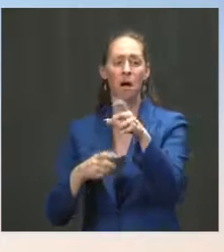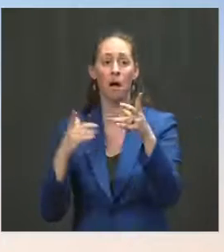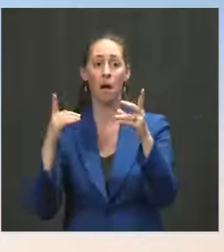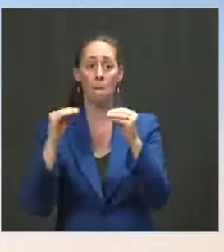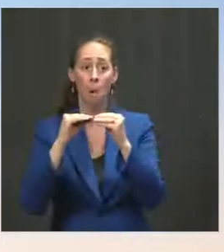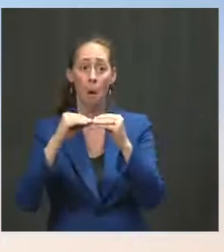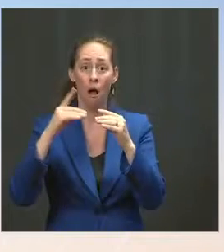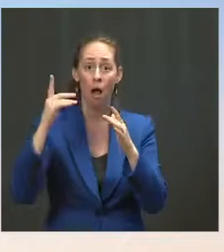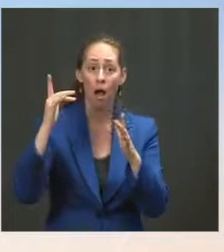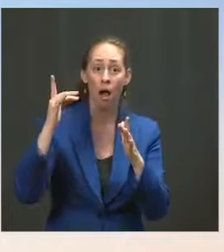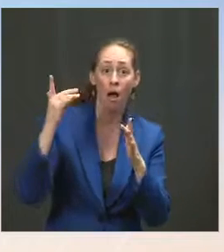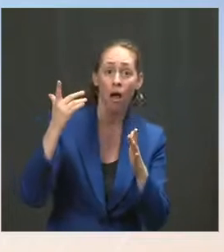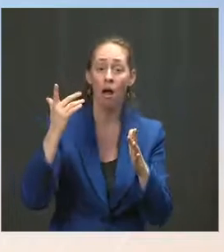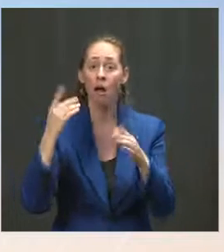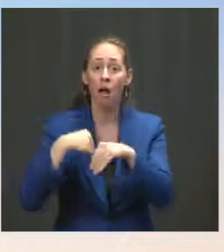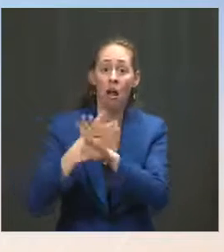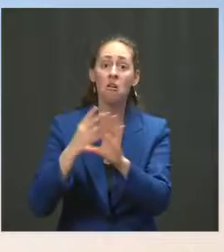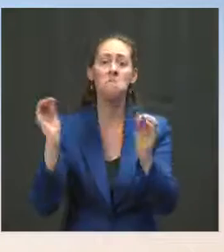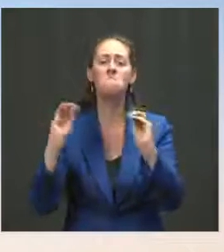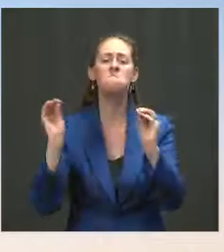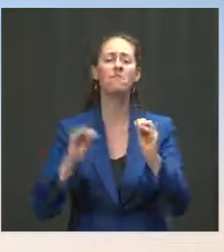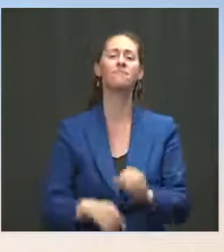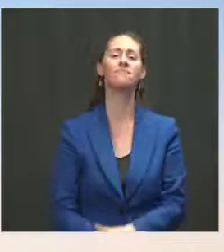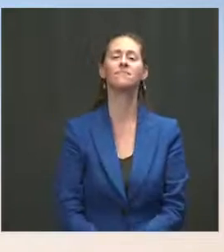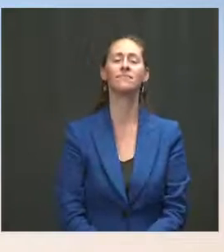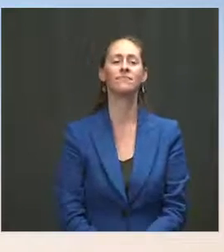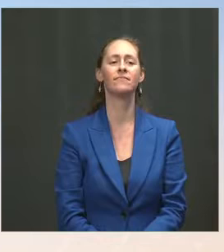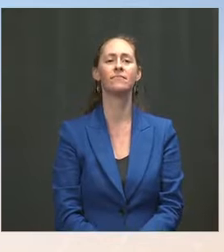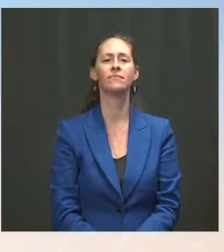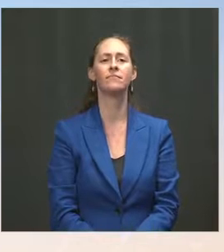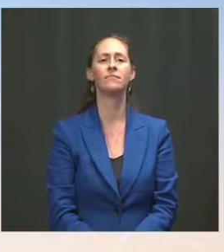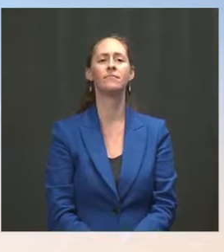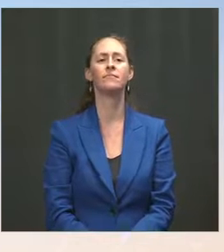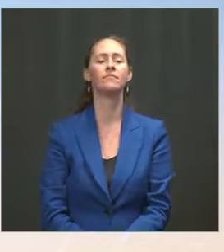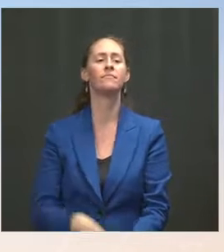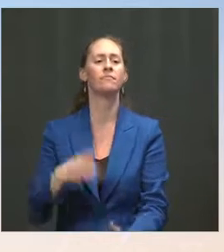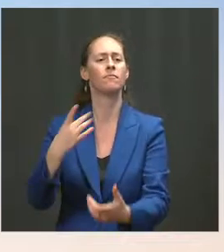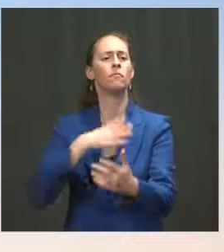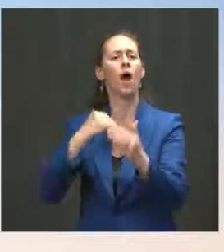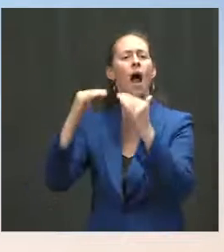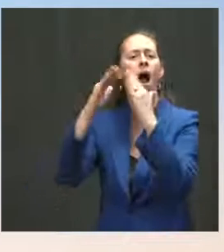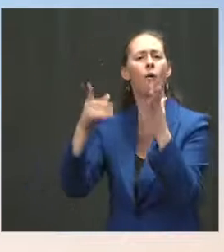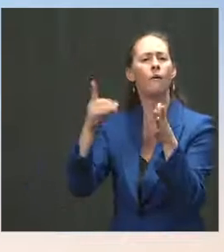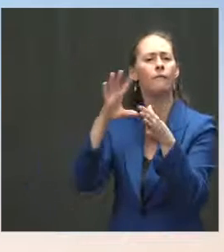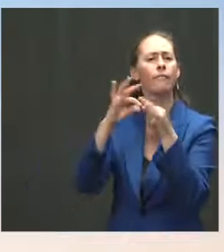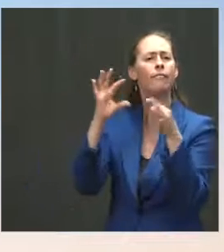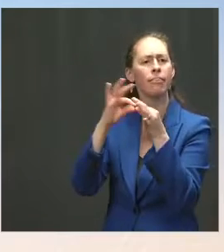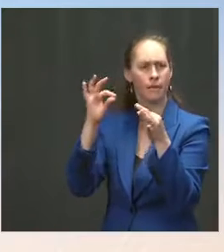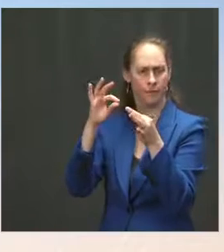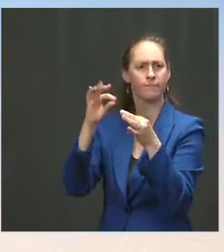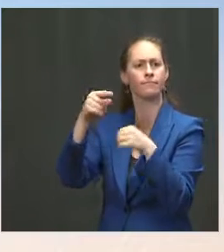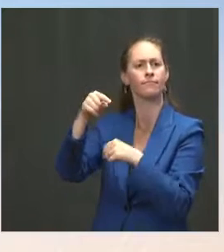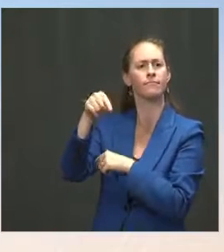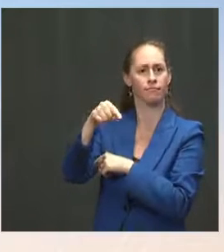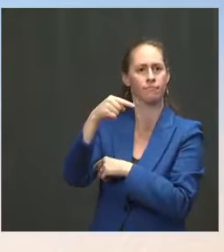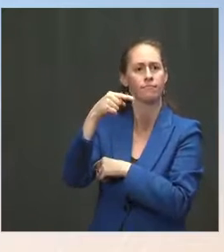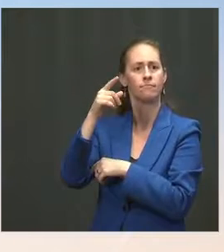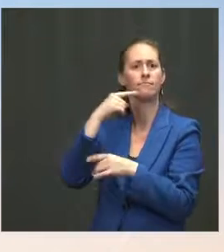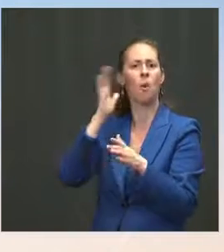preview for you. Go ahead. Jen, what is the White House reaction to the Hyde Amendment being included in the $3.5 trillion budget